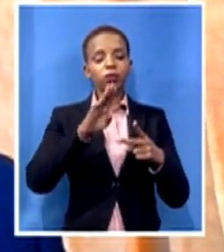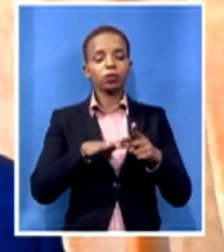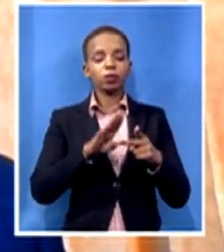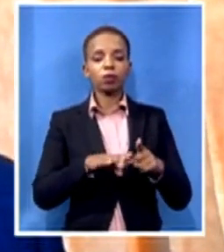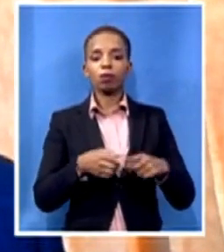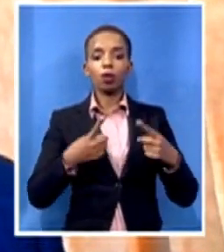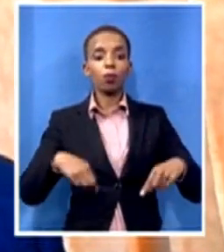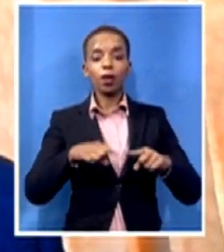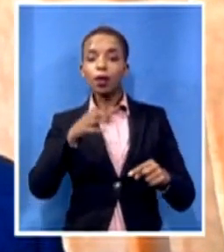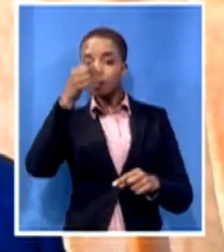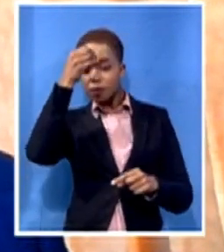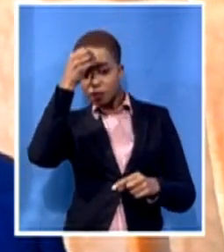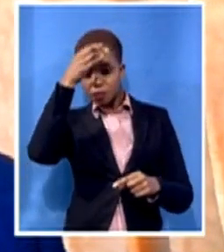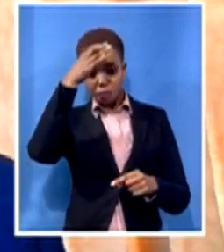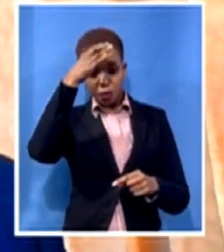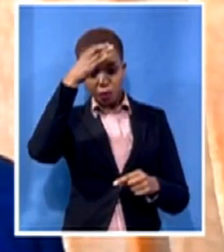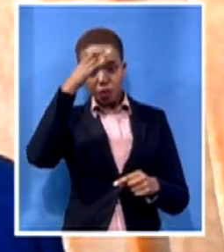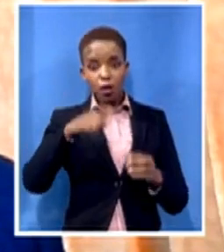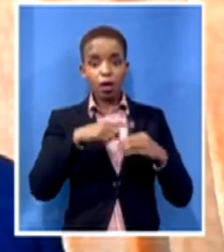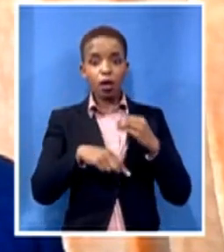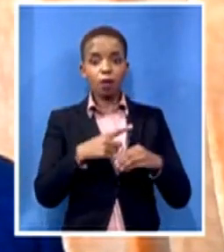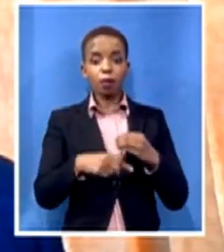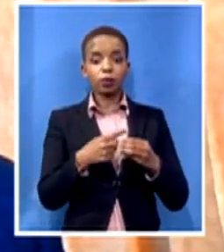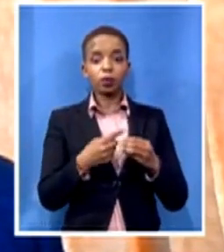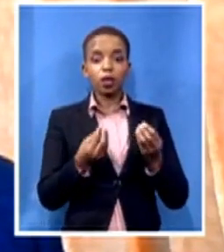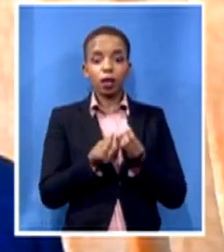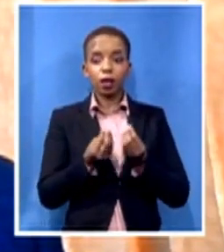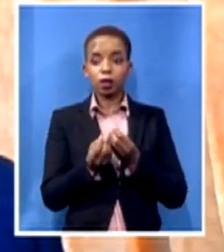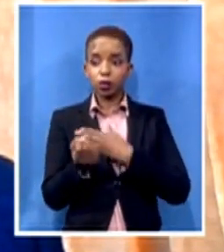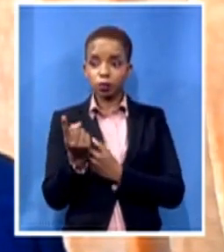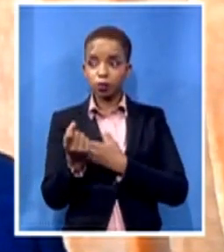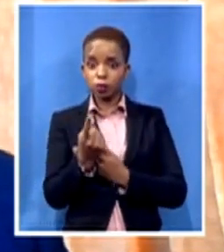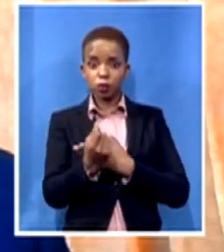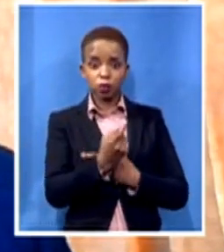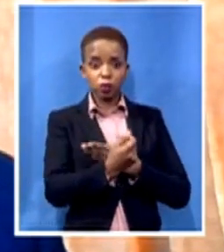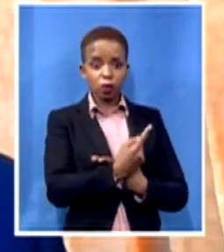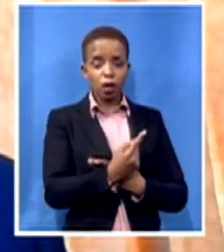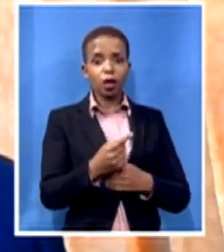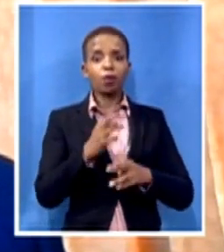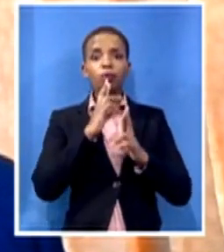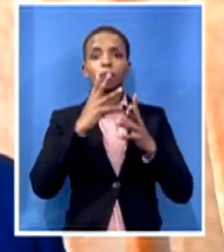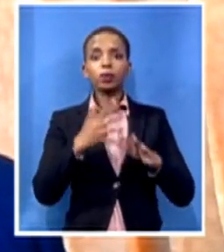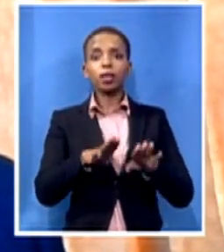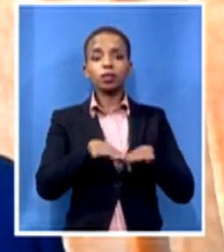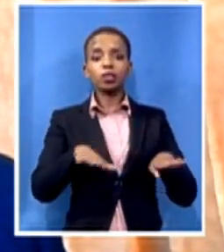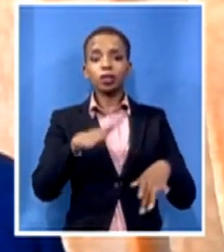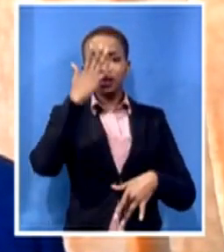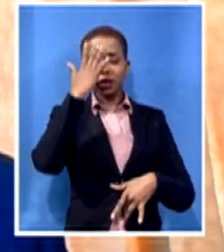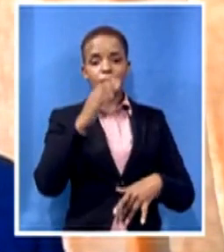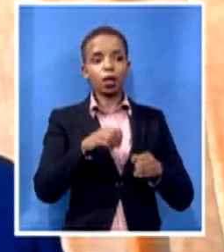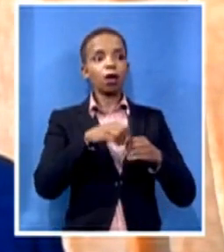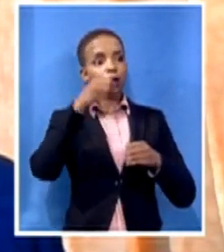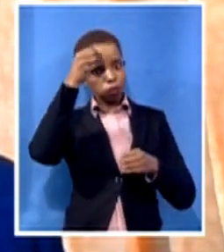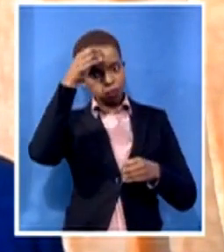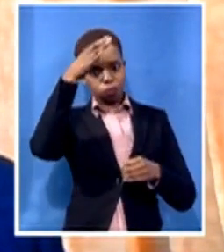few cases that have been reported. We hear that in the US, some children, about 93 or so, had these